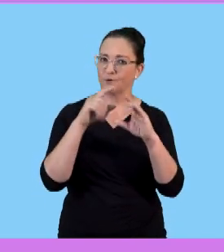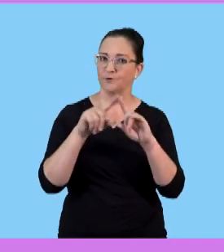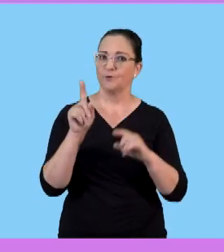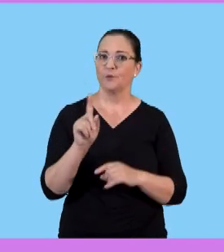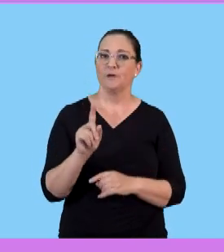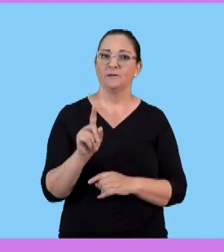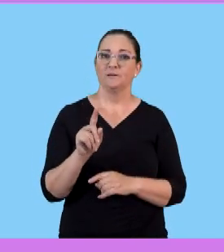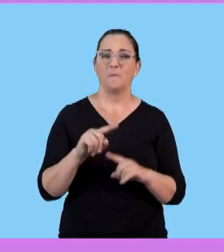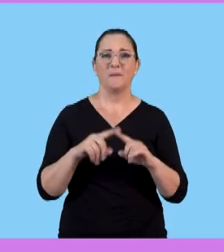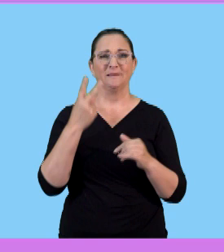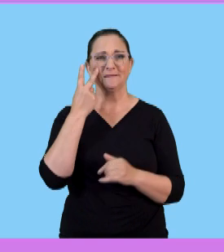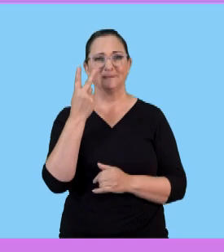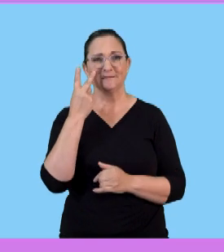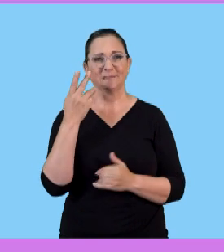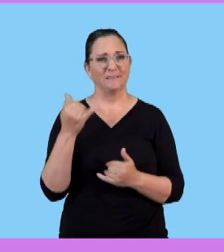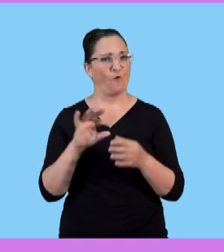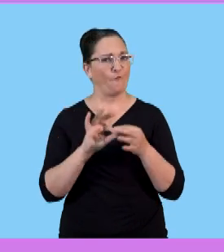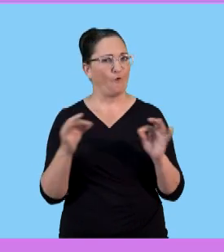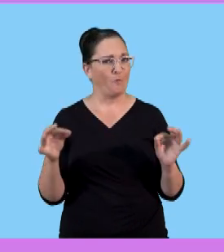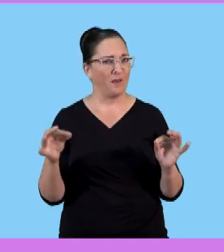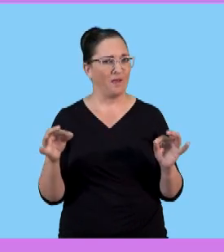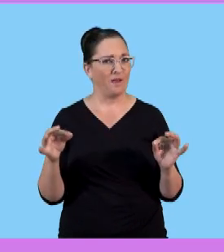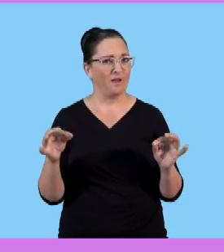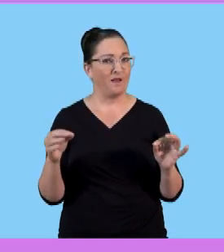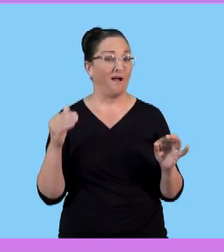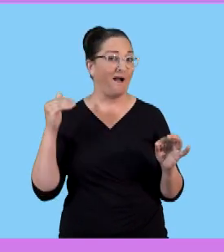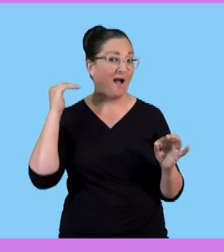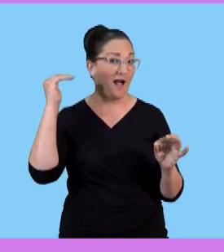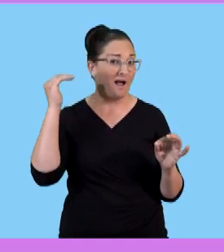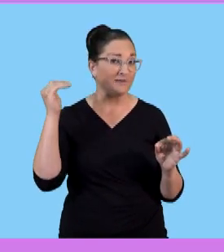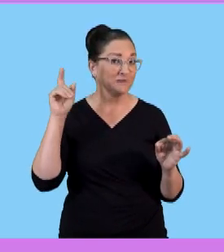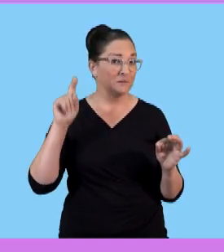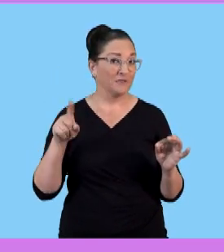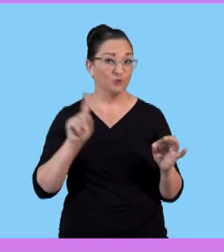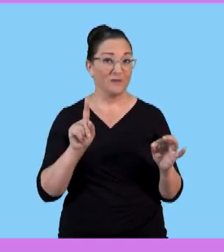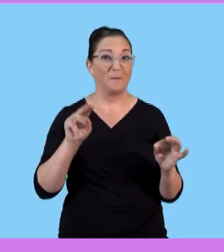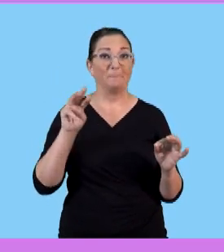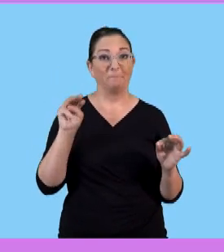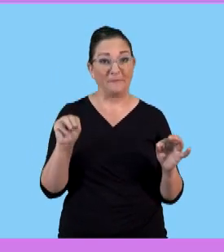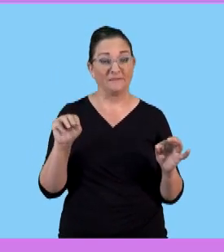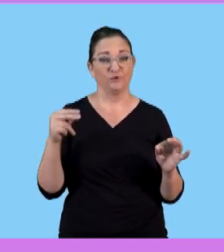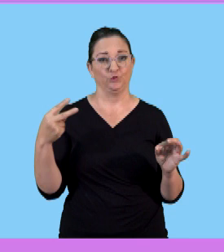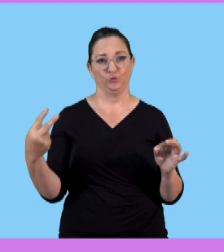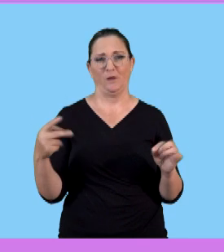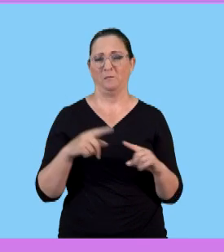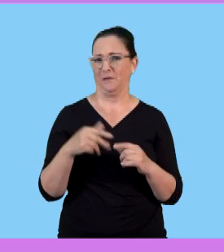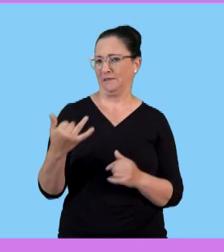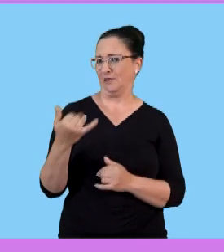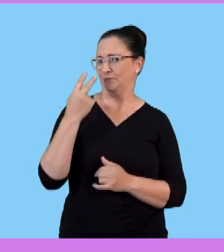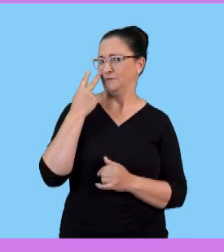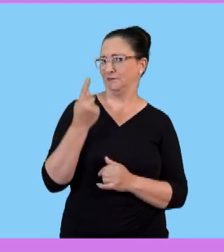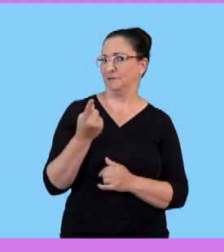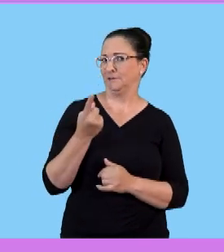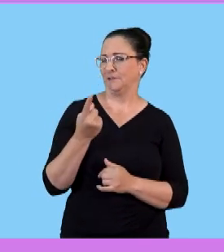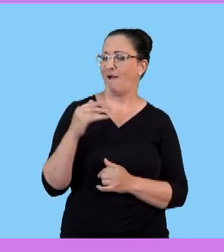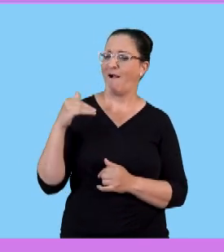here. If you look at what our formula is indicating, that our height should be in meters squared, right? But